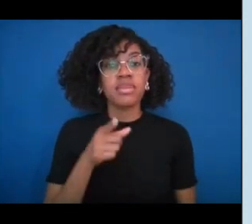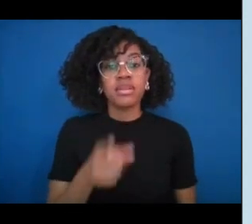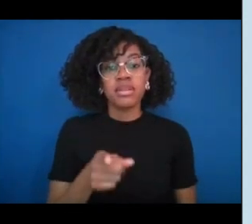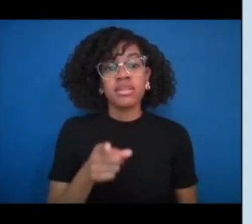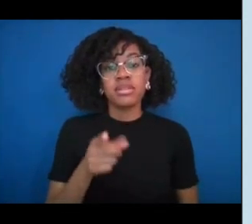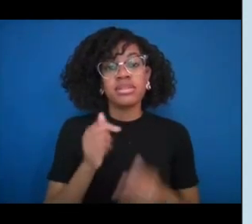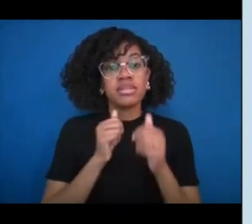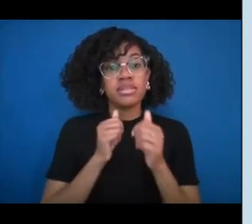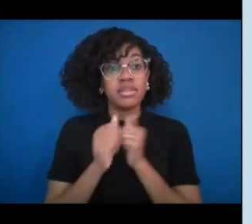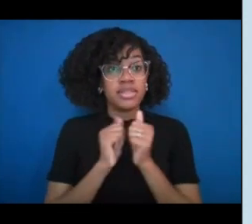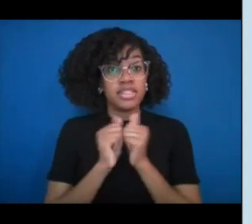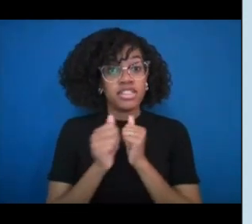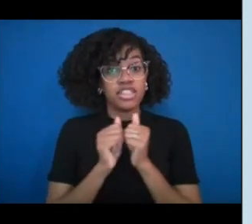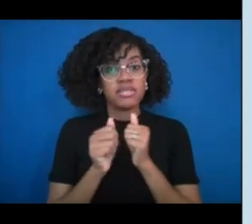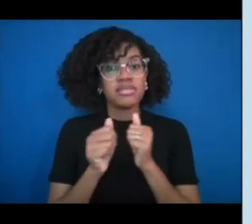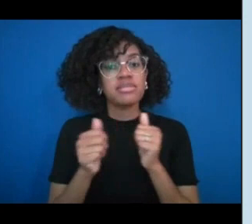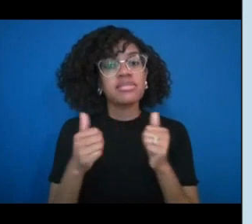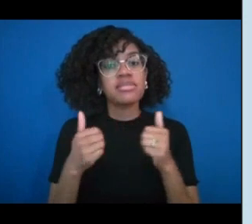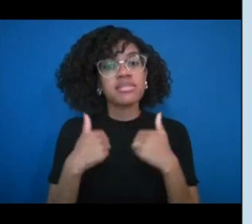has a lot of